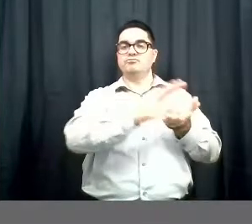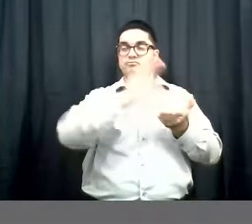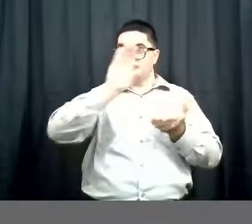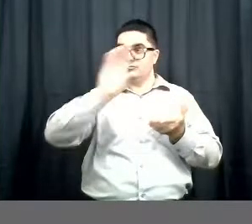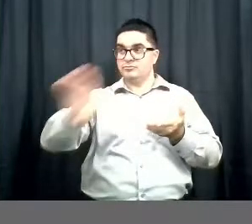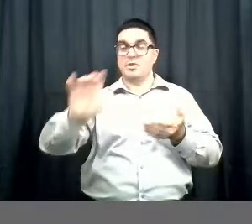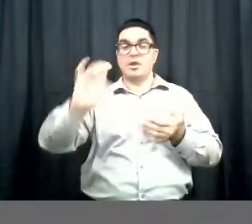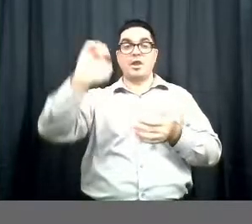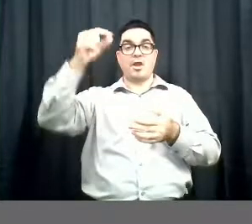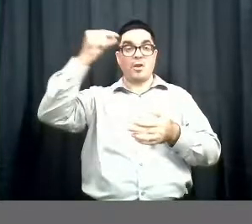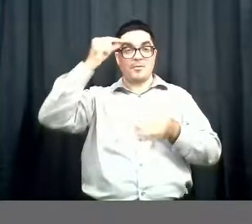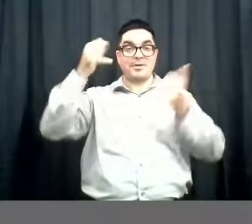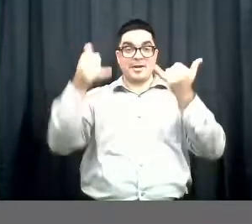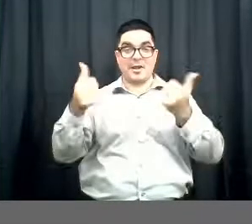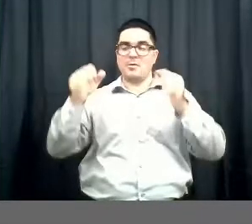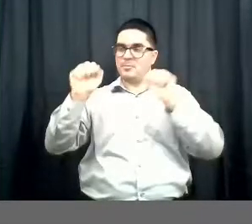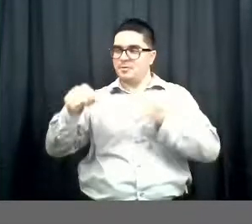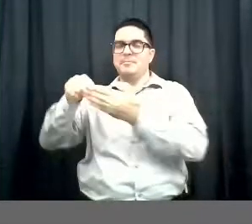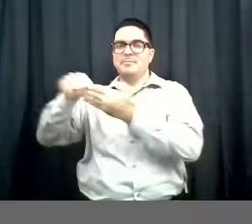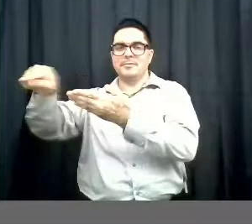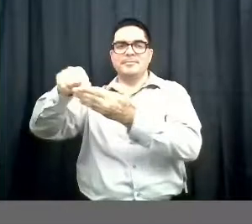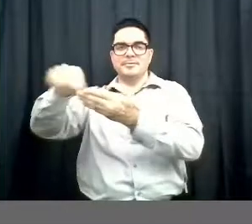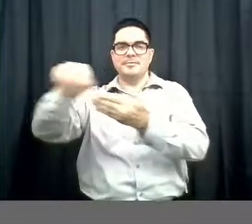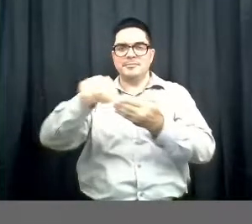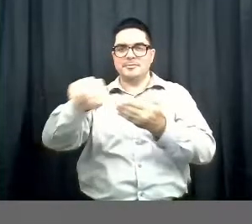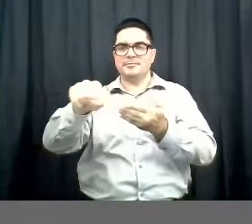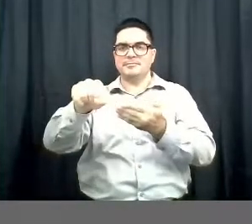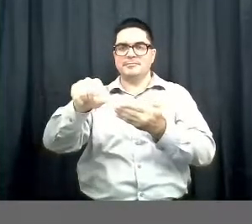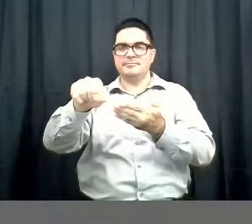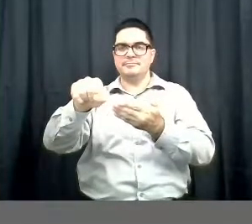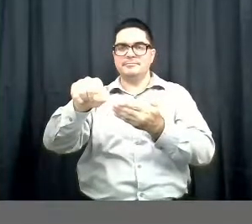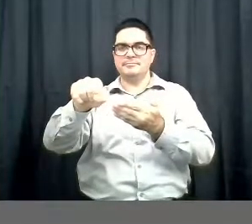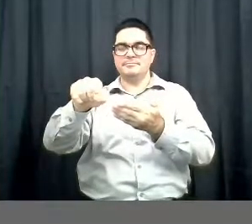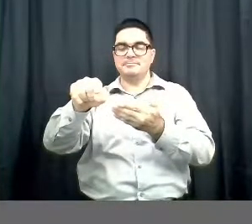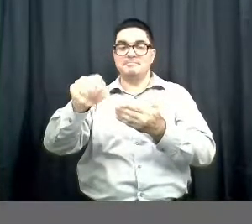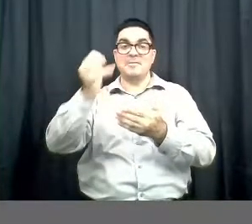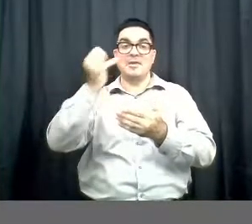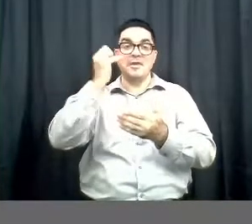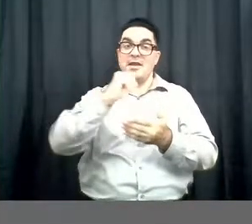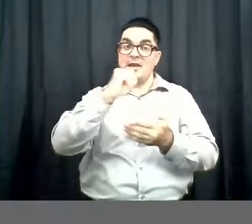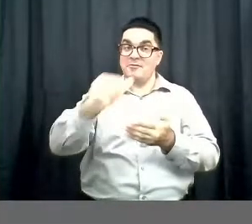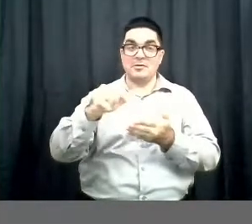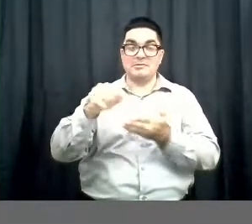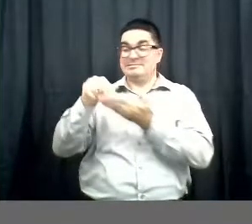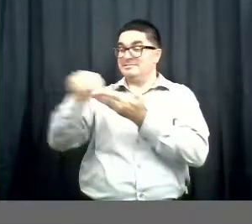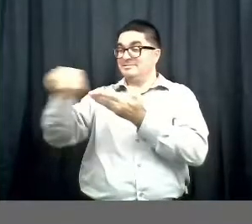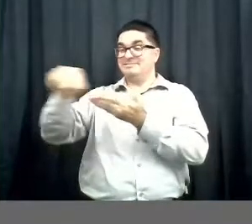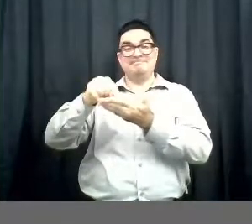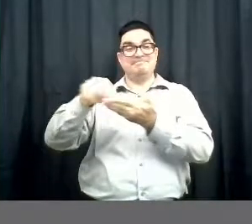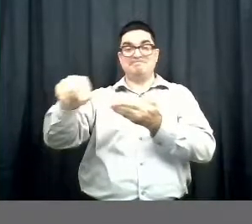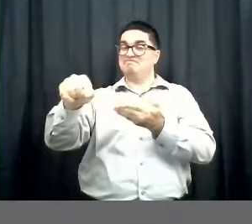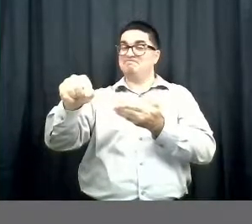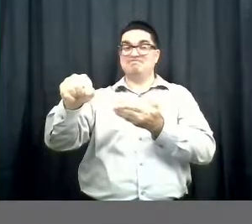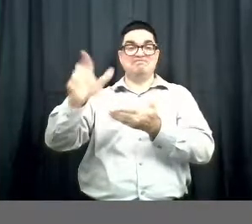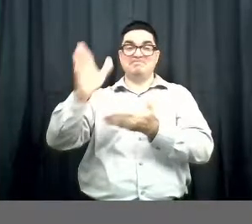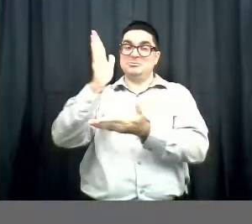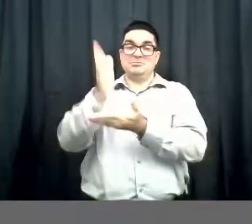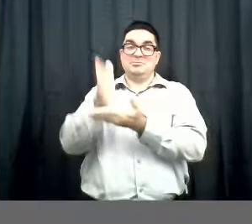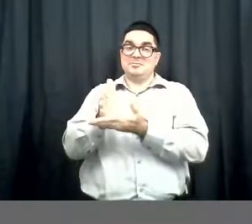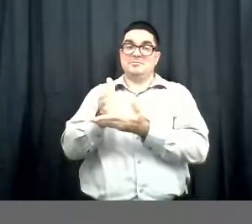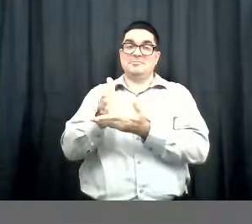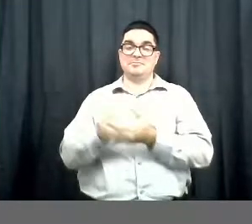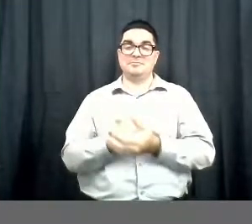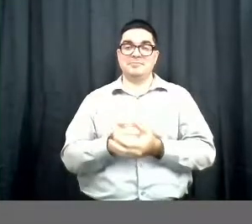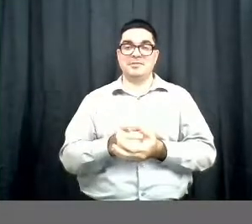today, there was no ability of the pension funds to fund pensions going forward. TRS and JRS were slightly